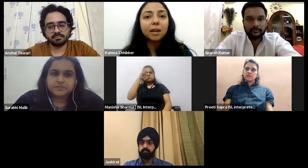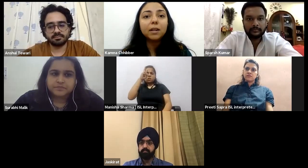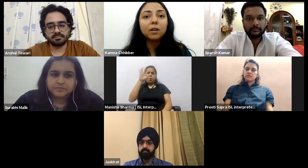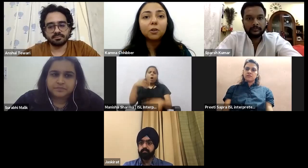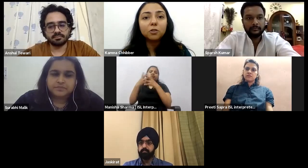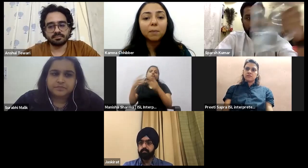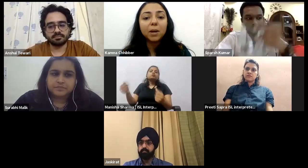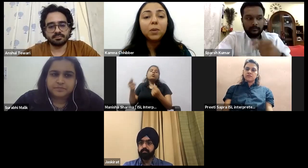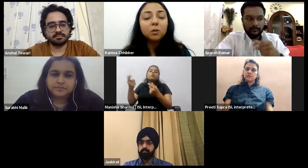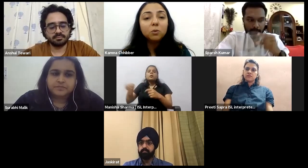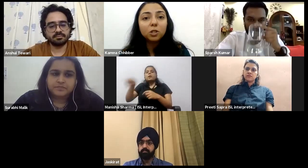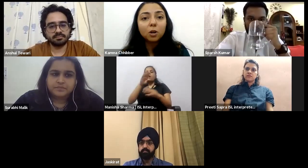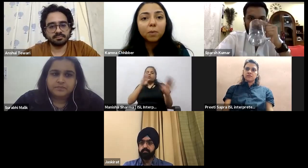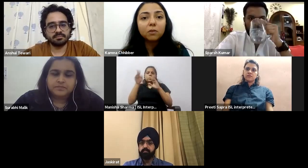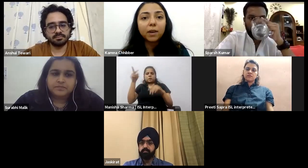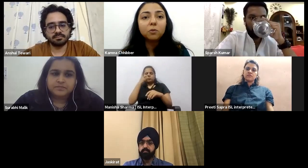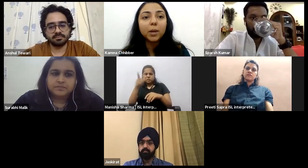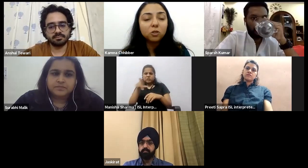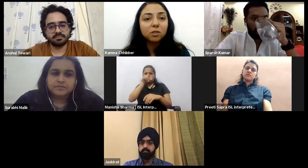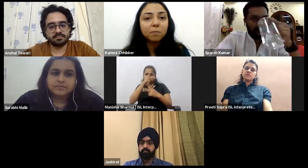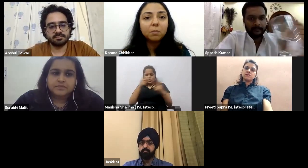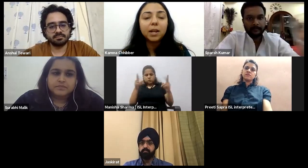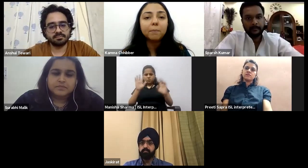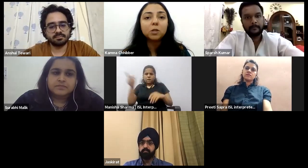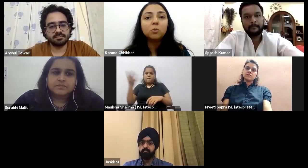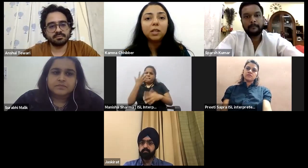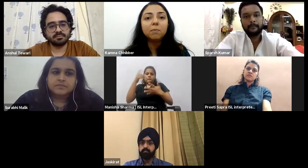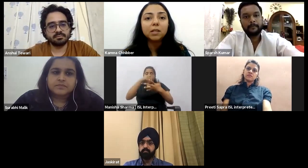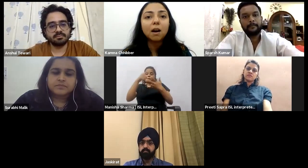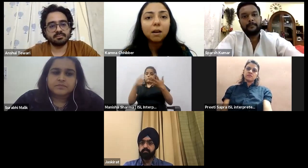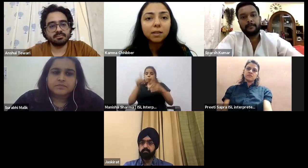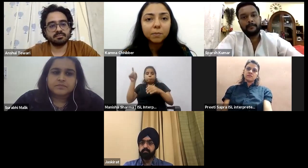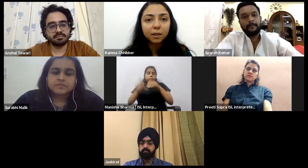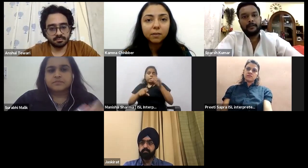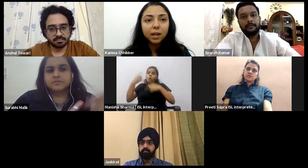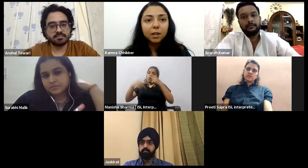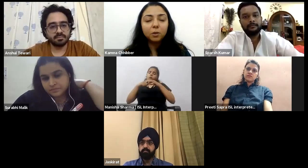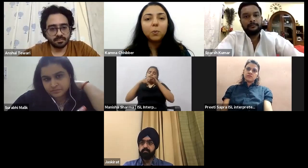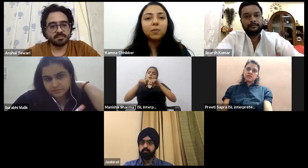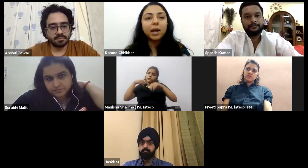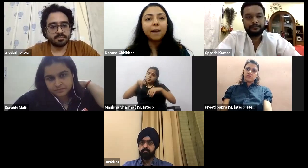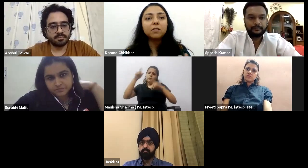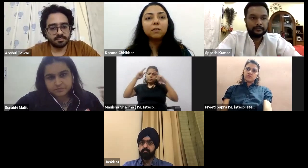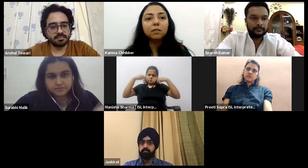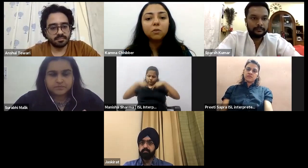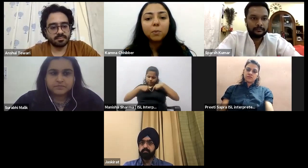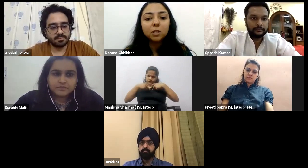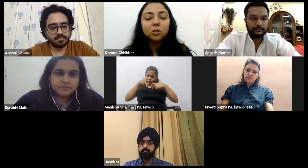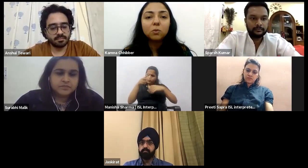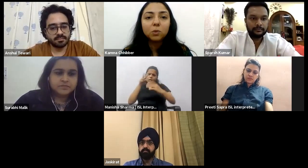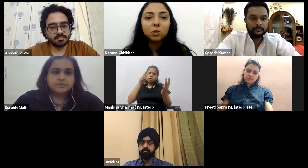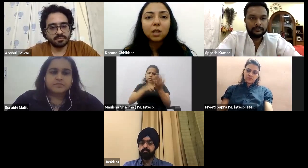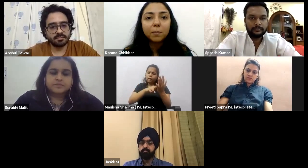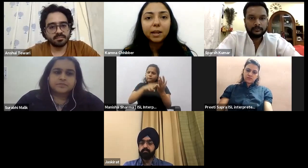is coming across to them? And we usually talk about 5 questions that people absolutely must ask themselves, when they have certain